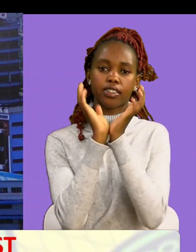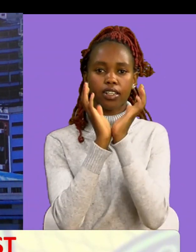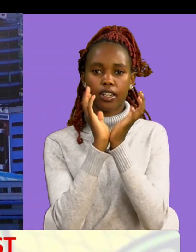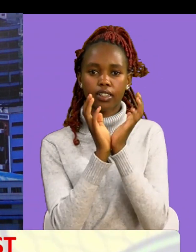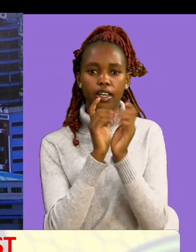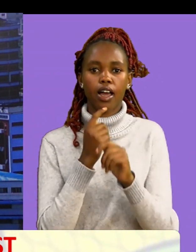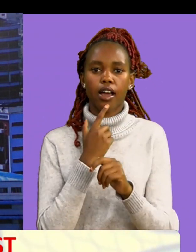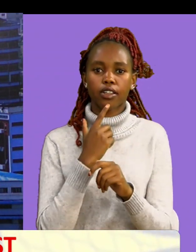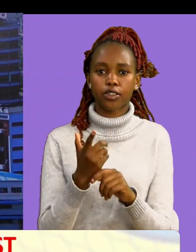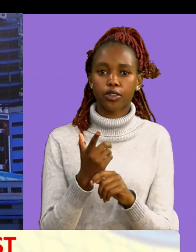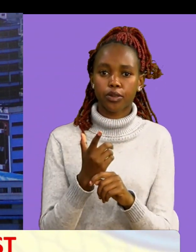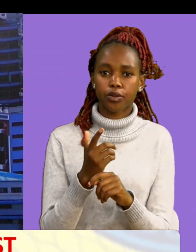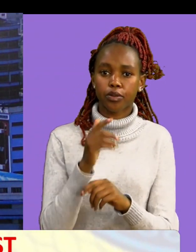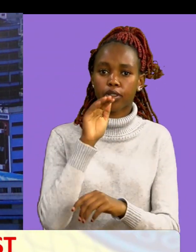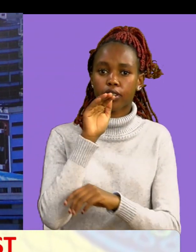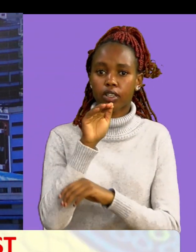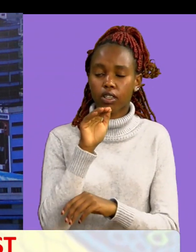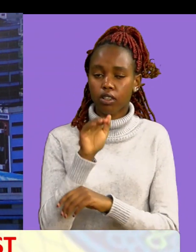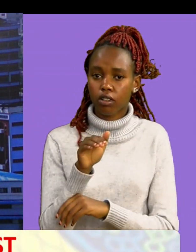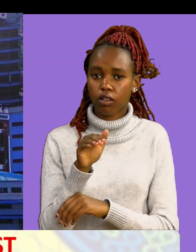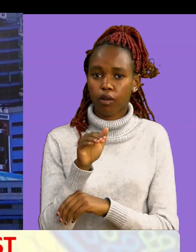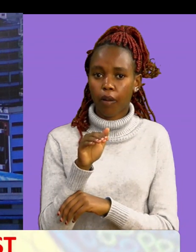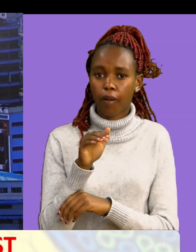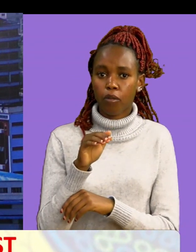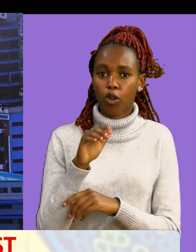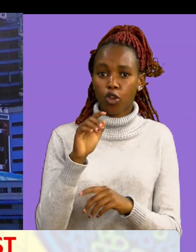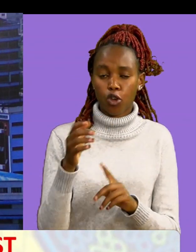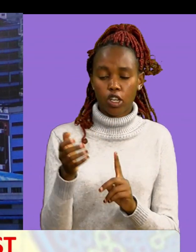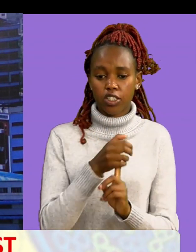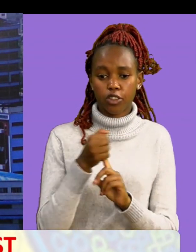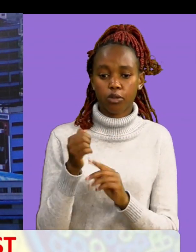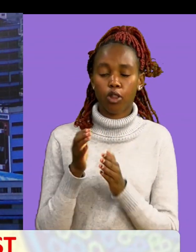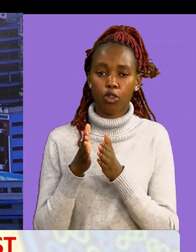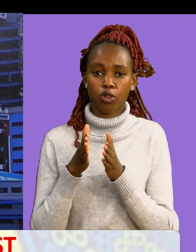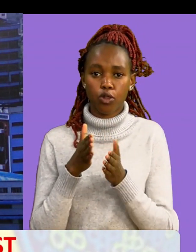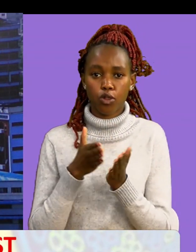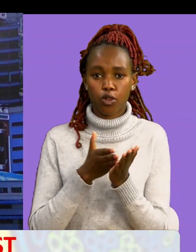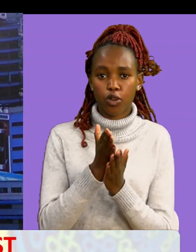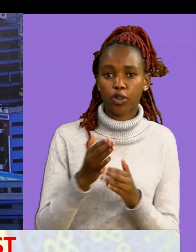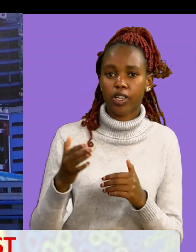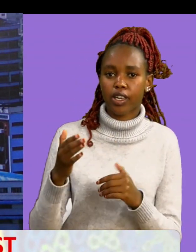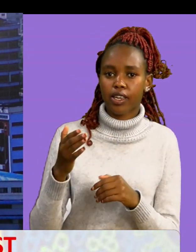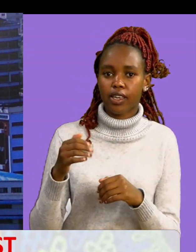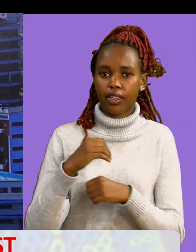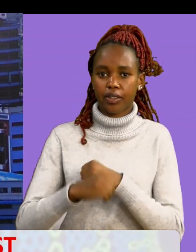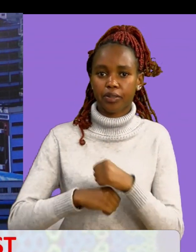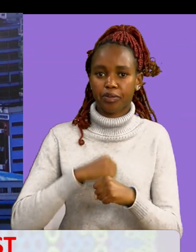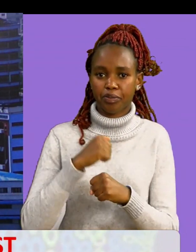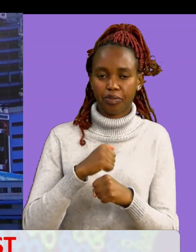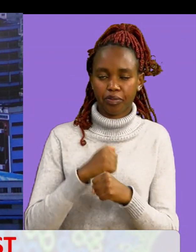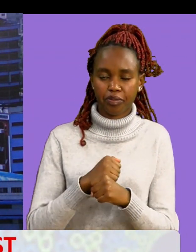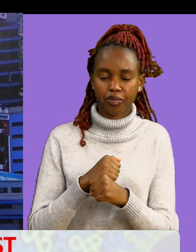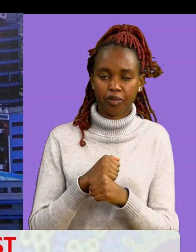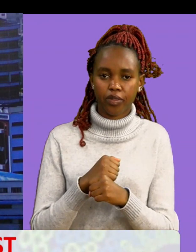you earlier how if your priorities through the years may work out, ama will stumble upon some hurdles. Mr. Ojembo anasema hapa yeye